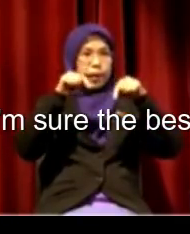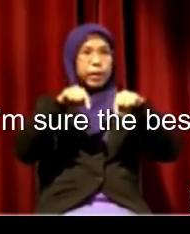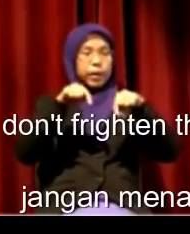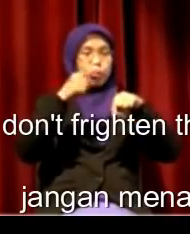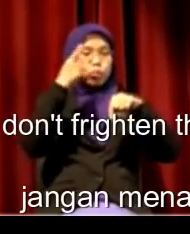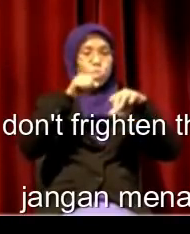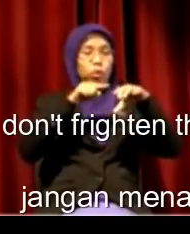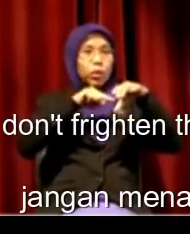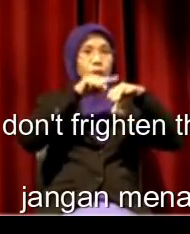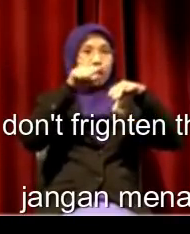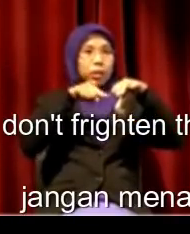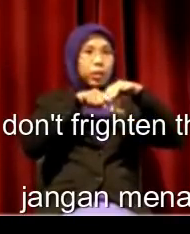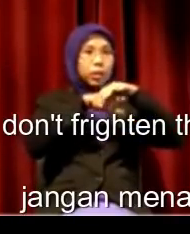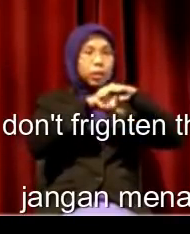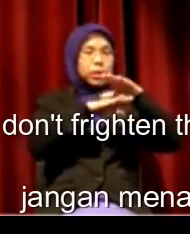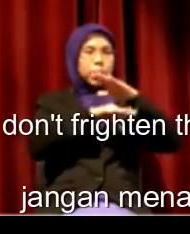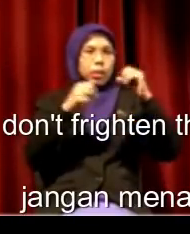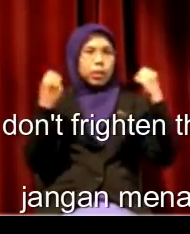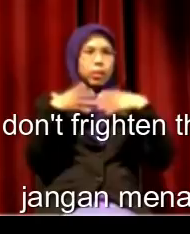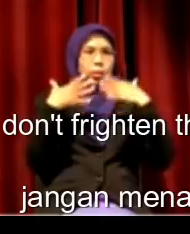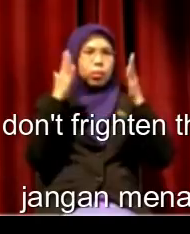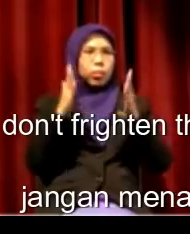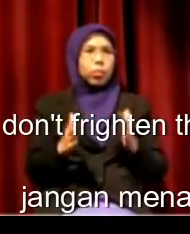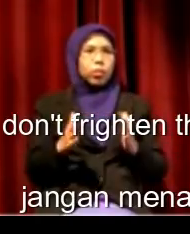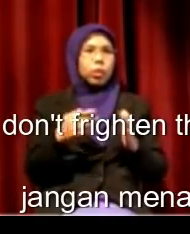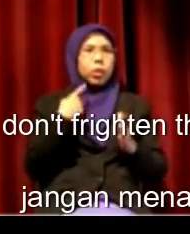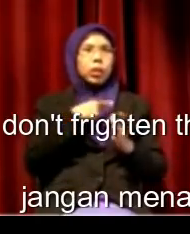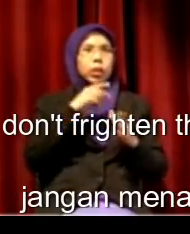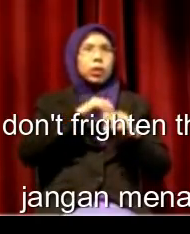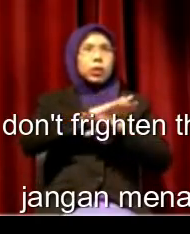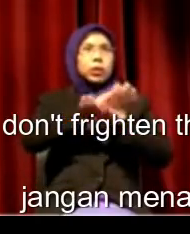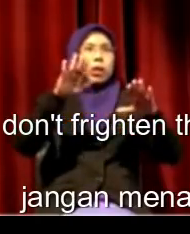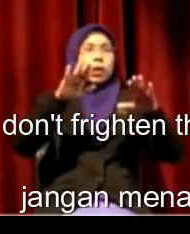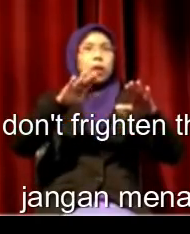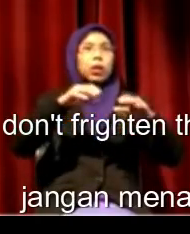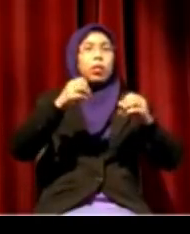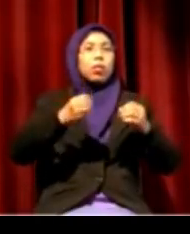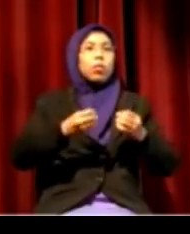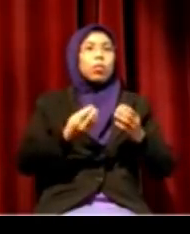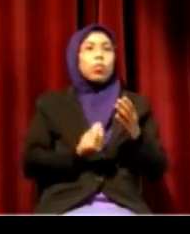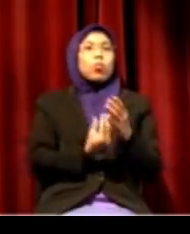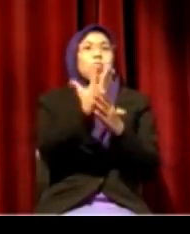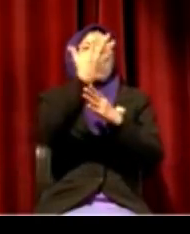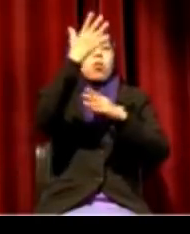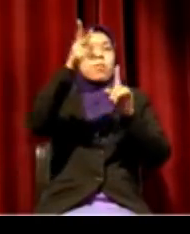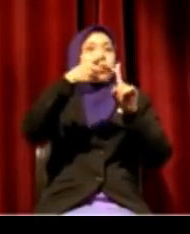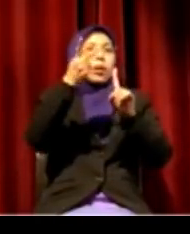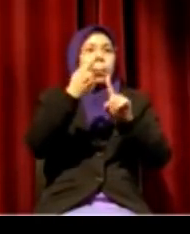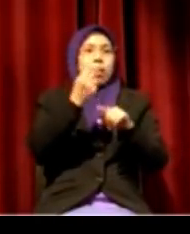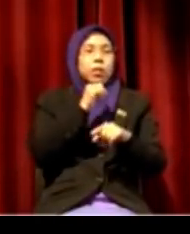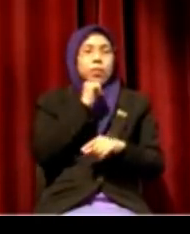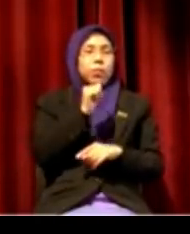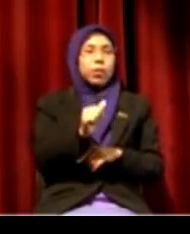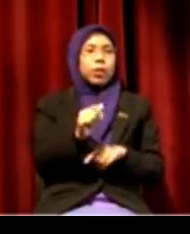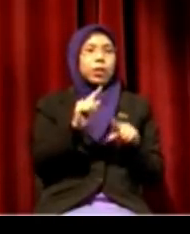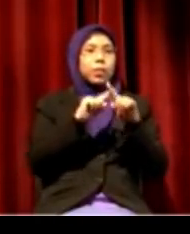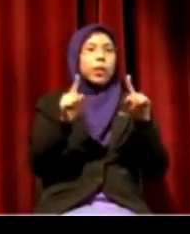tunnel. Don't frighten the people that in one blow, the whole Penang Hill will be blown up. It's not to be done that way.